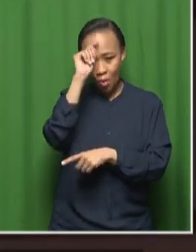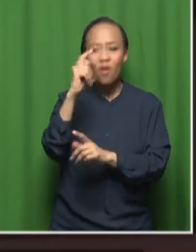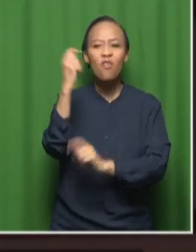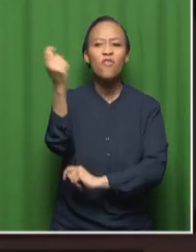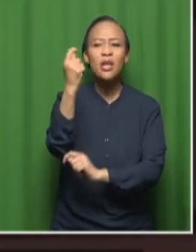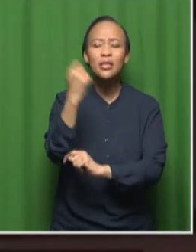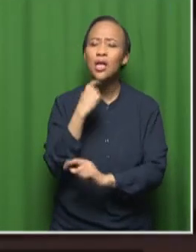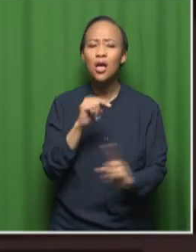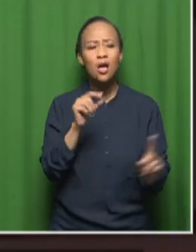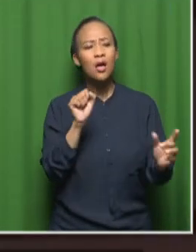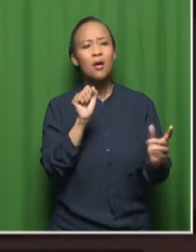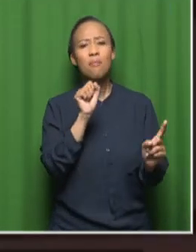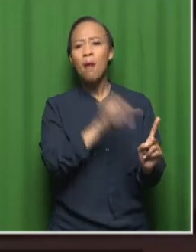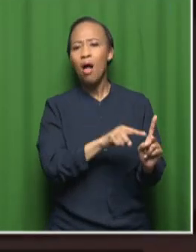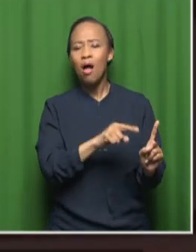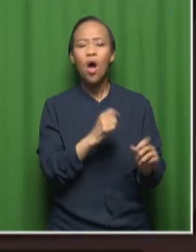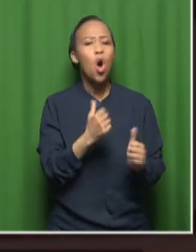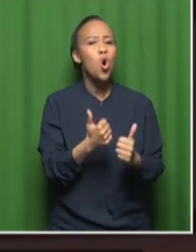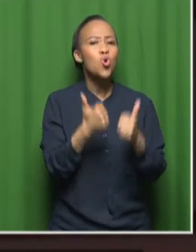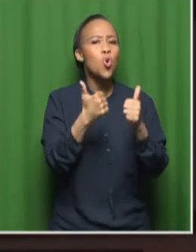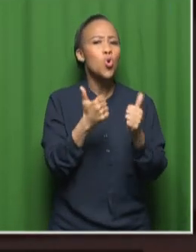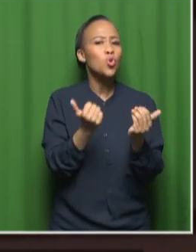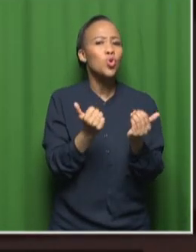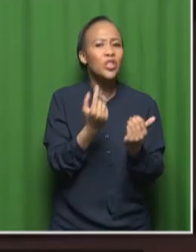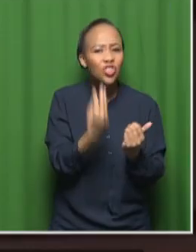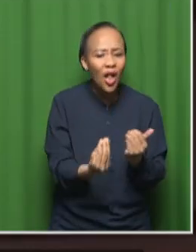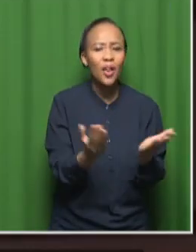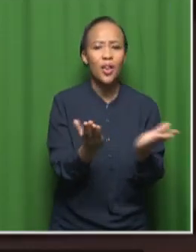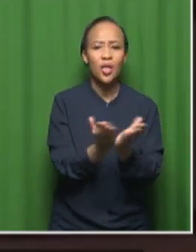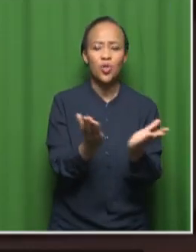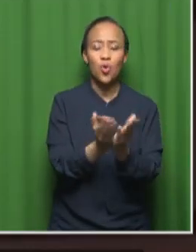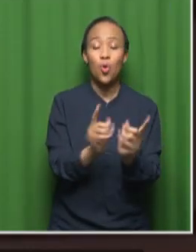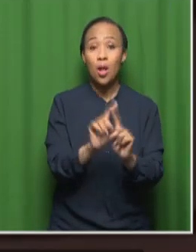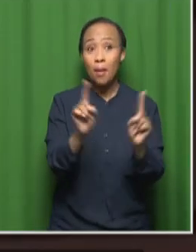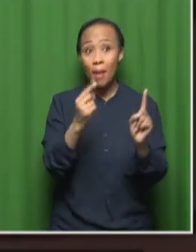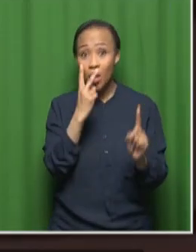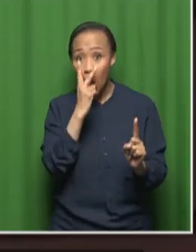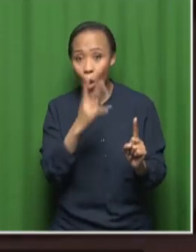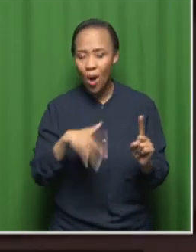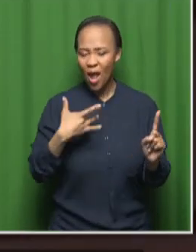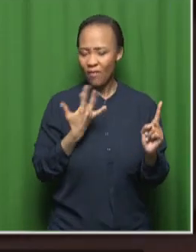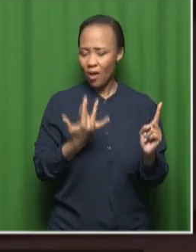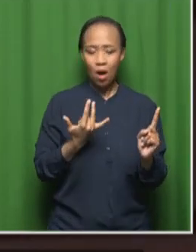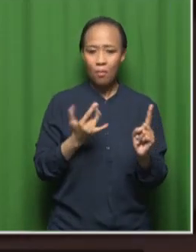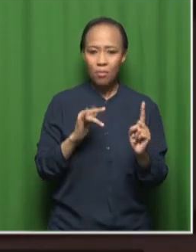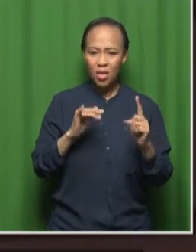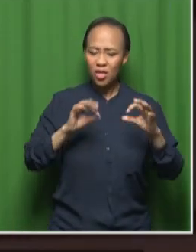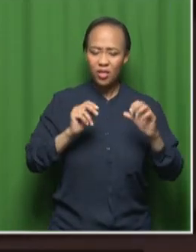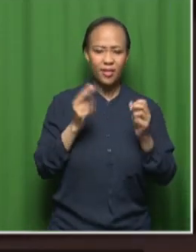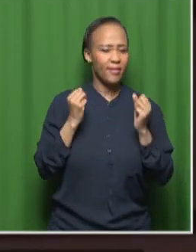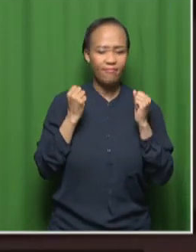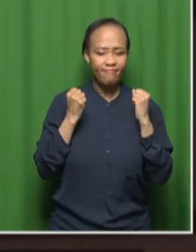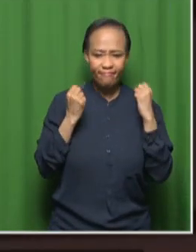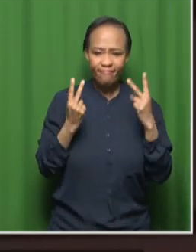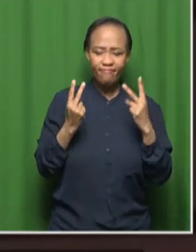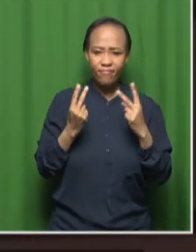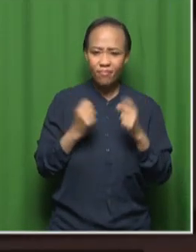school, and now you can see where he's at. So I told myself that I'm not going to allow that. I'm going to push, because I know where I'm coming from. I'm coming from one of the